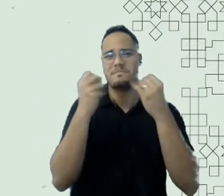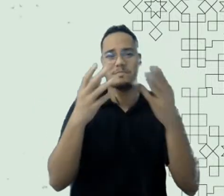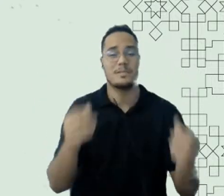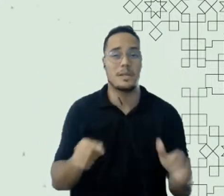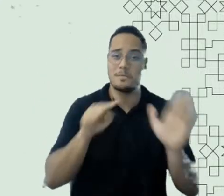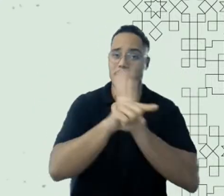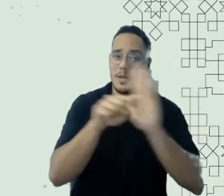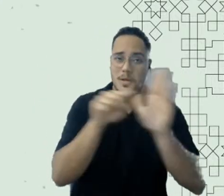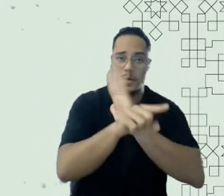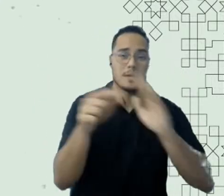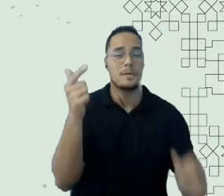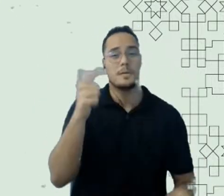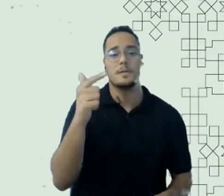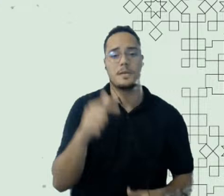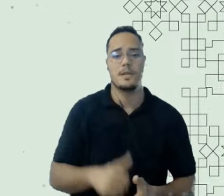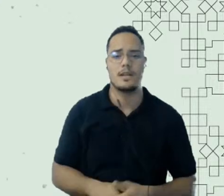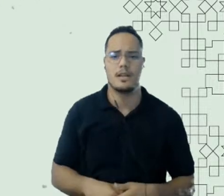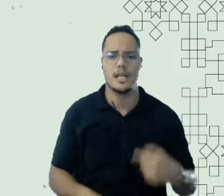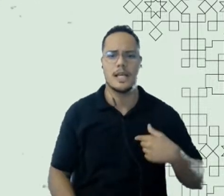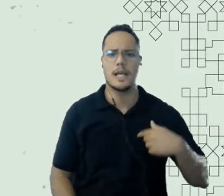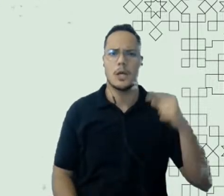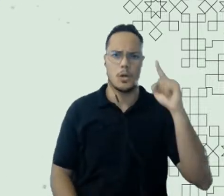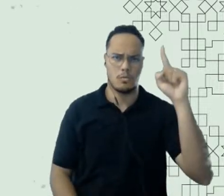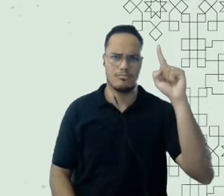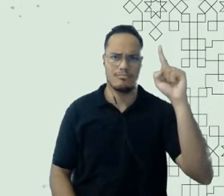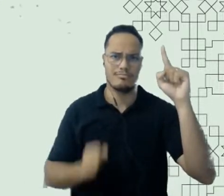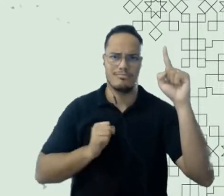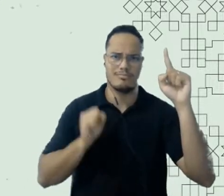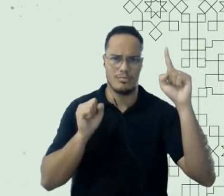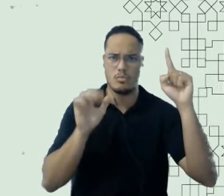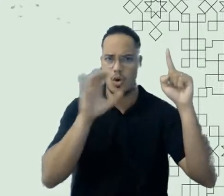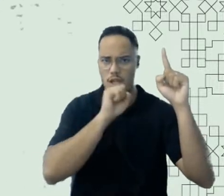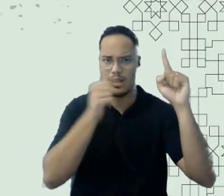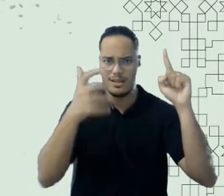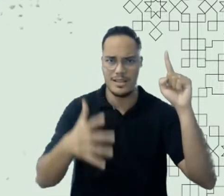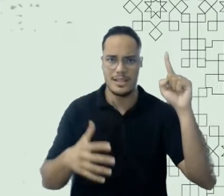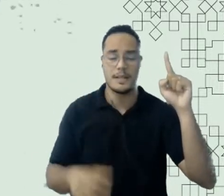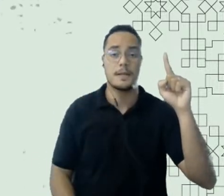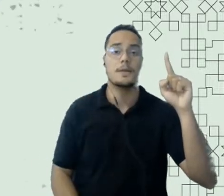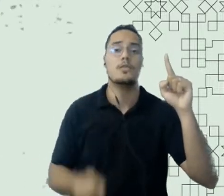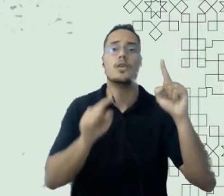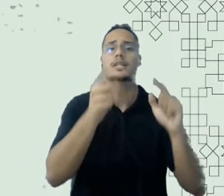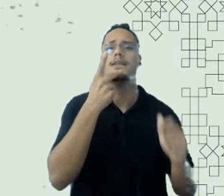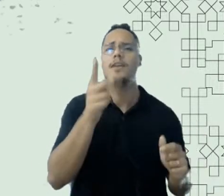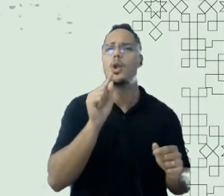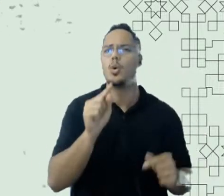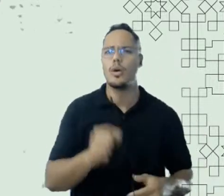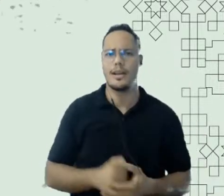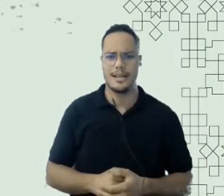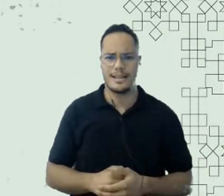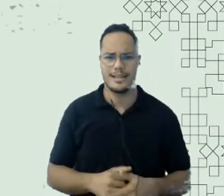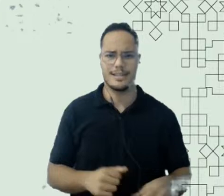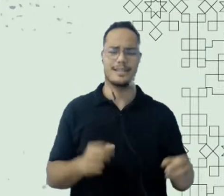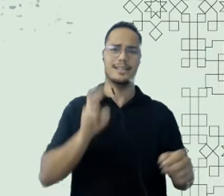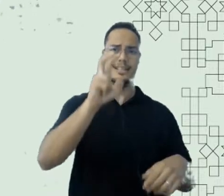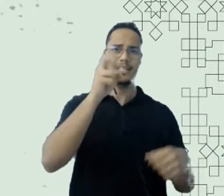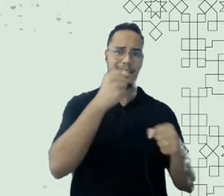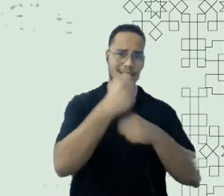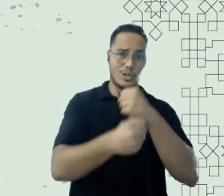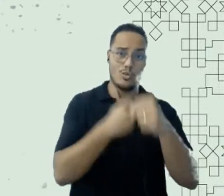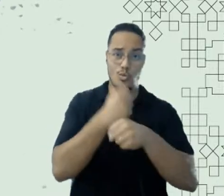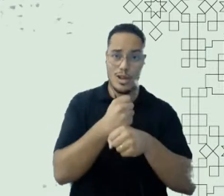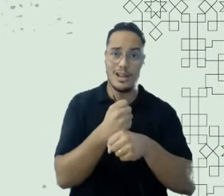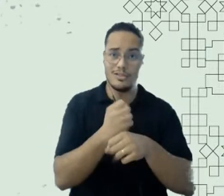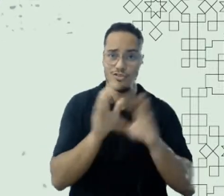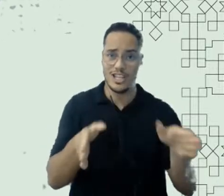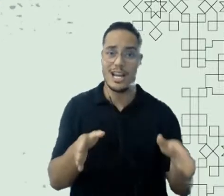I just add something very quickly, because you said Of it's 5 years. Remember that you still have a process of